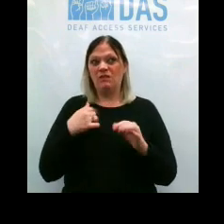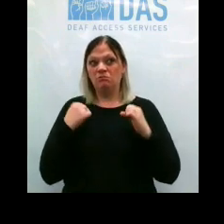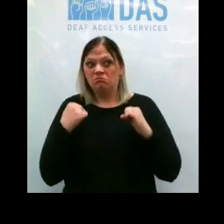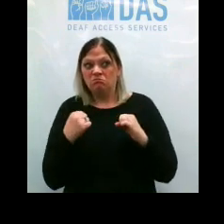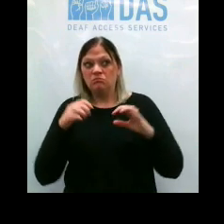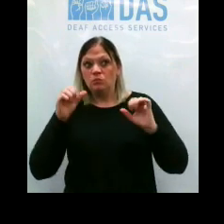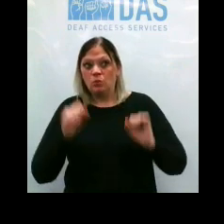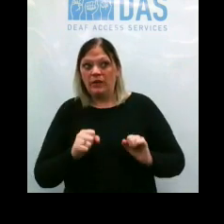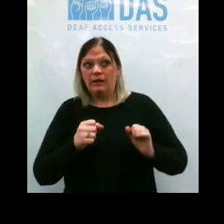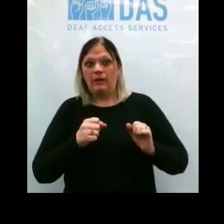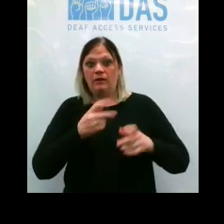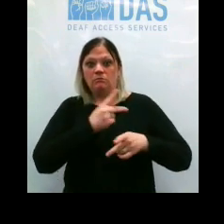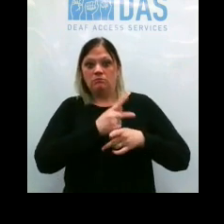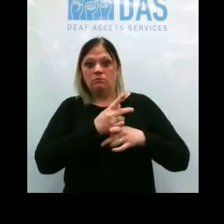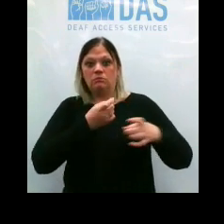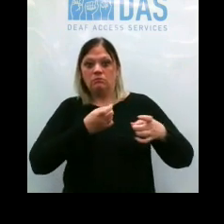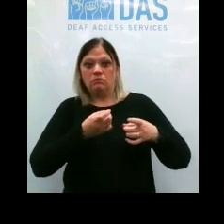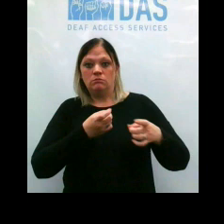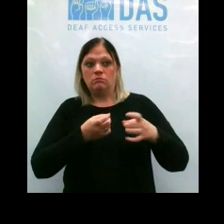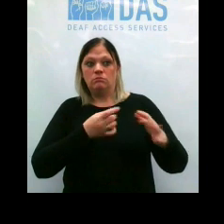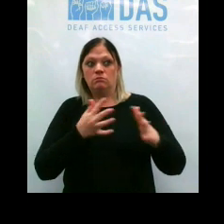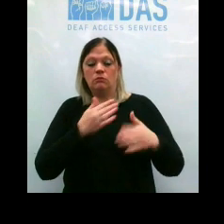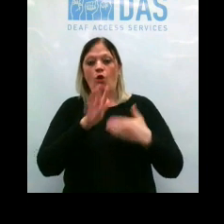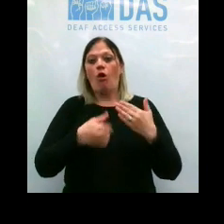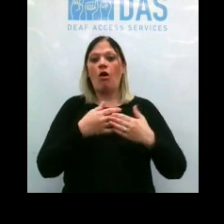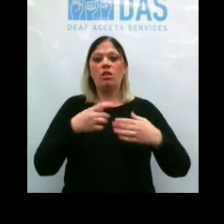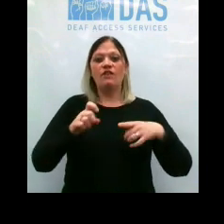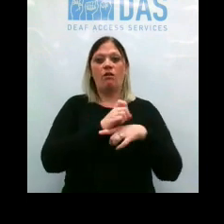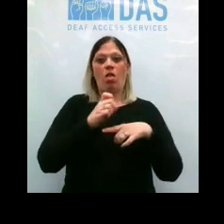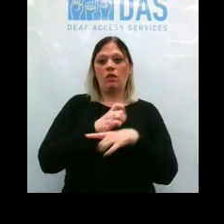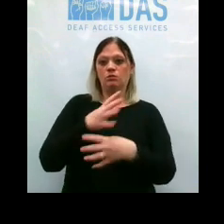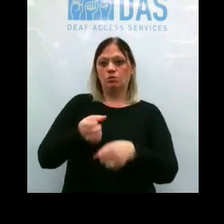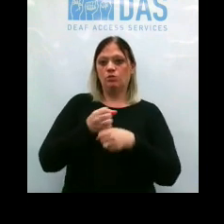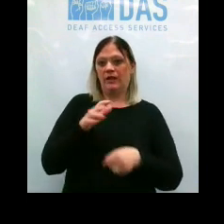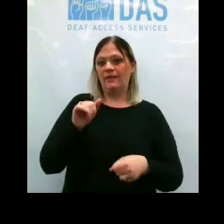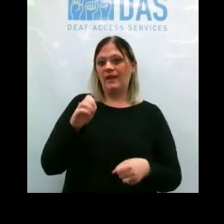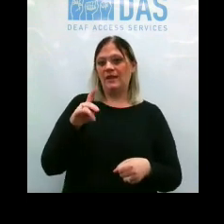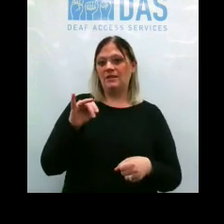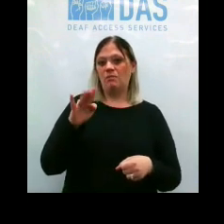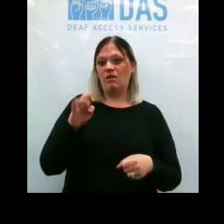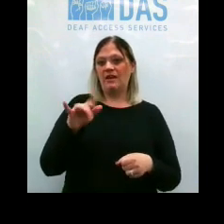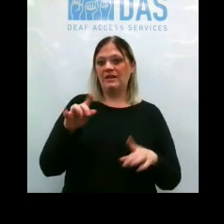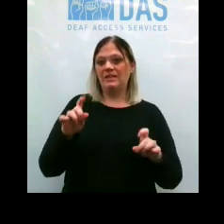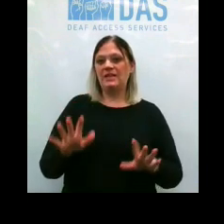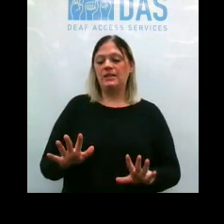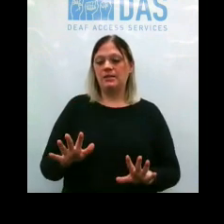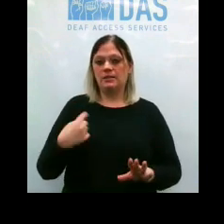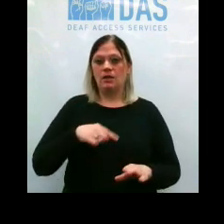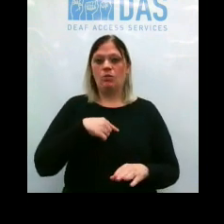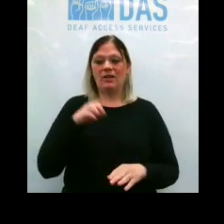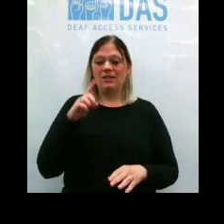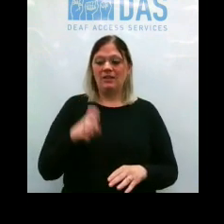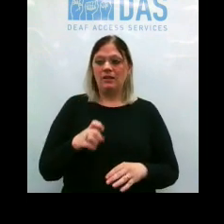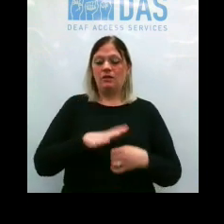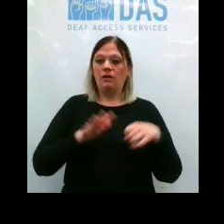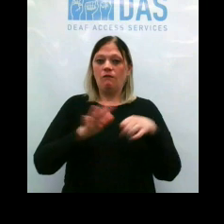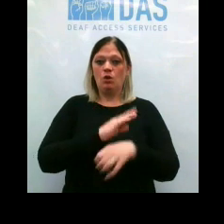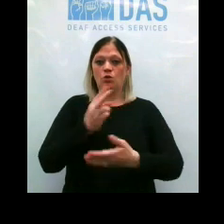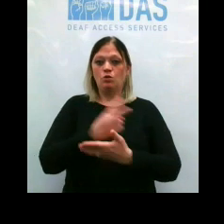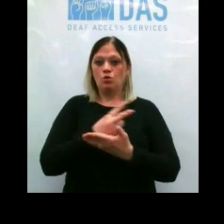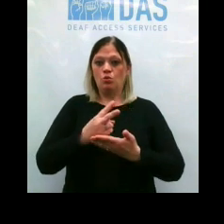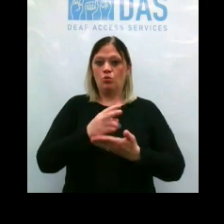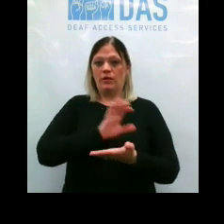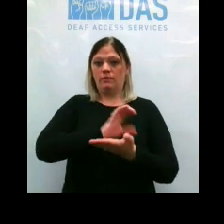handle what we know will be crush of calls to receive the antibody testing. And we need to get at least a full 2-week supply